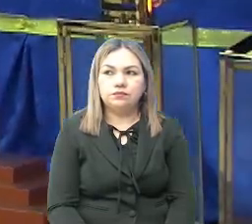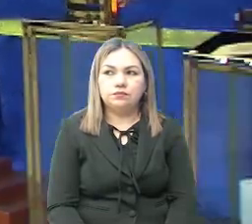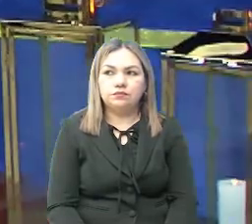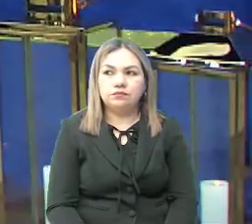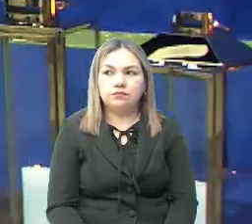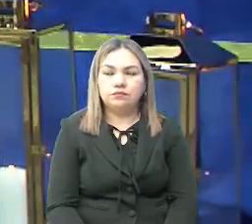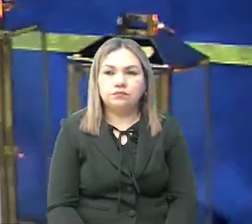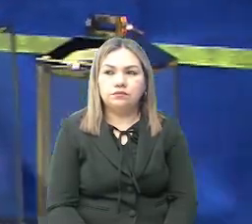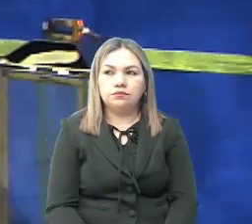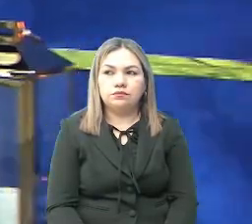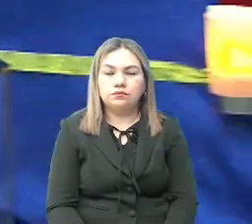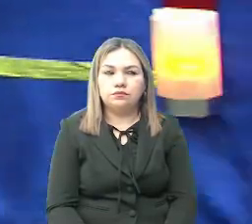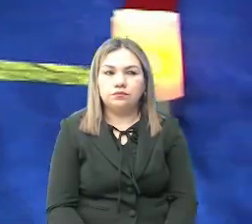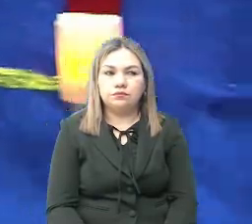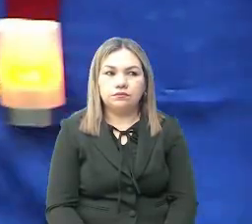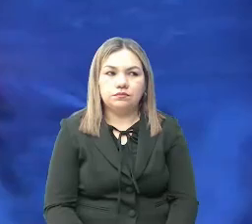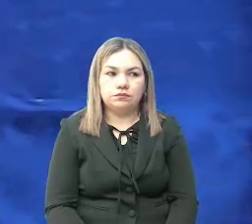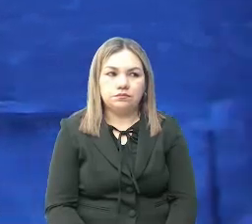that this happened with